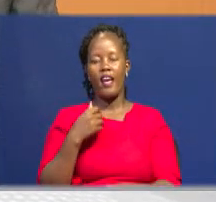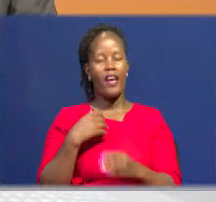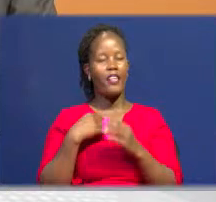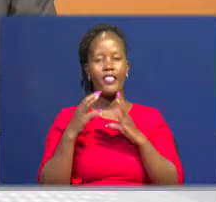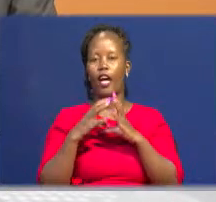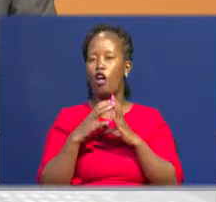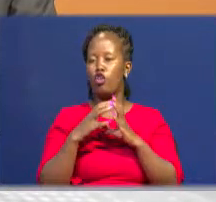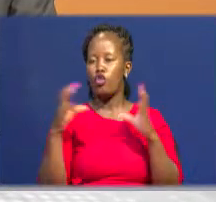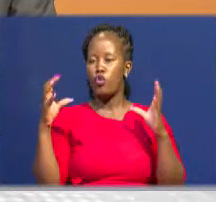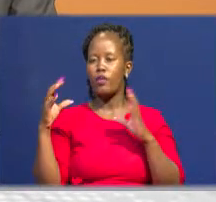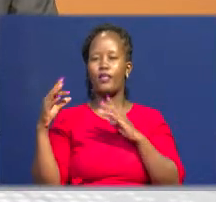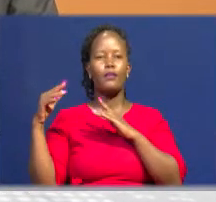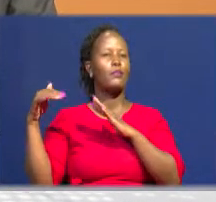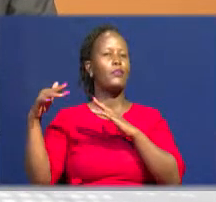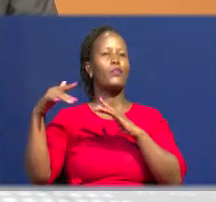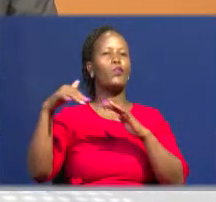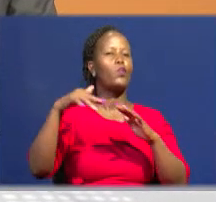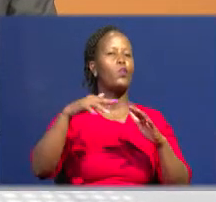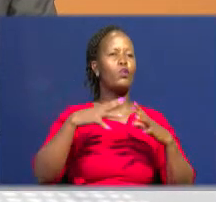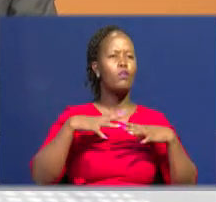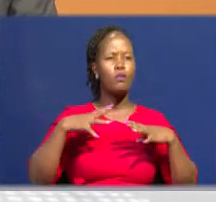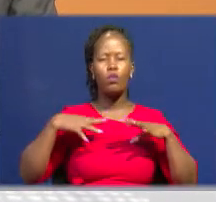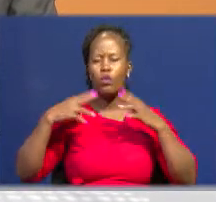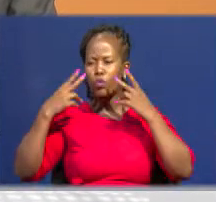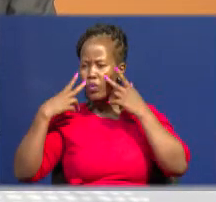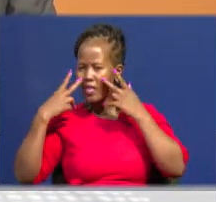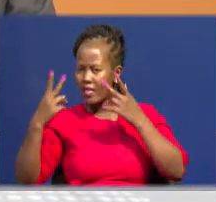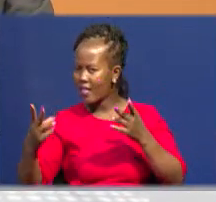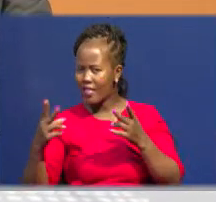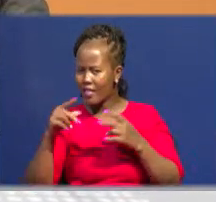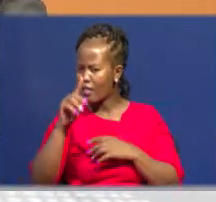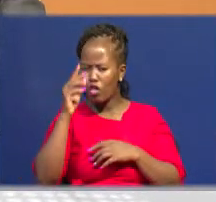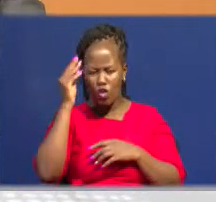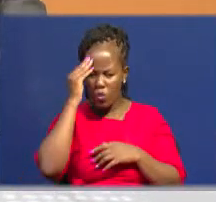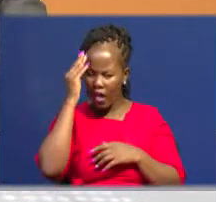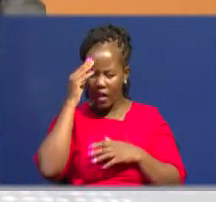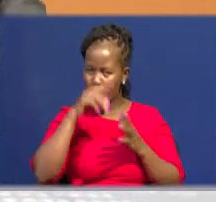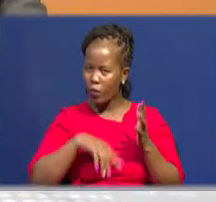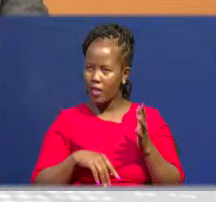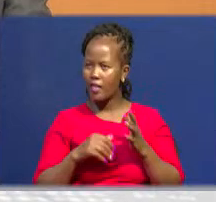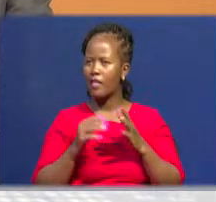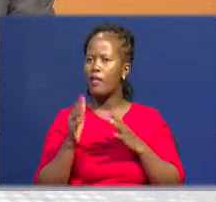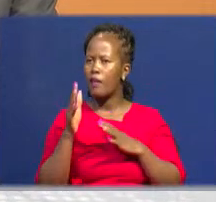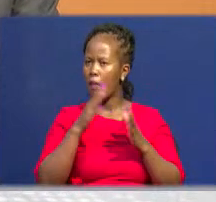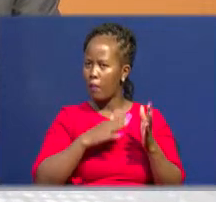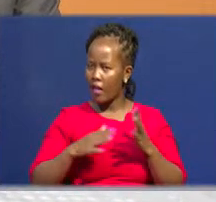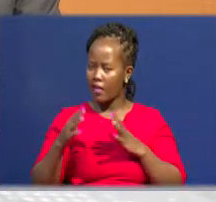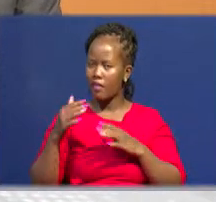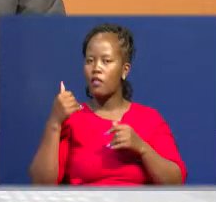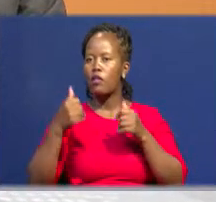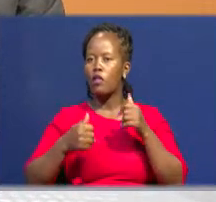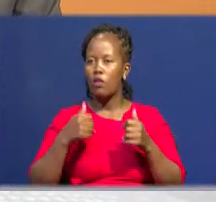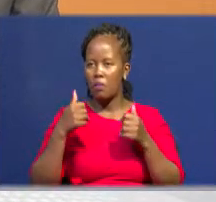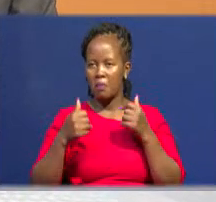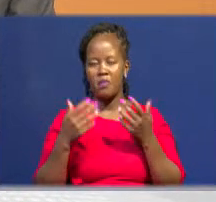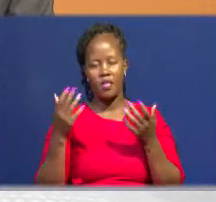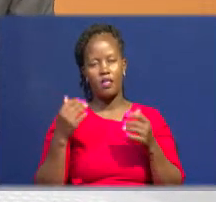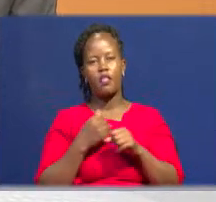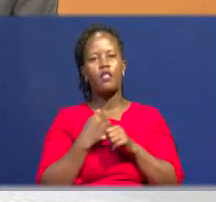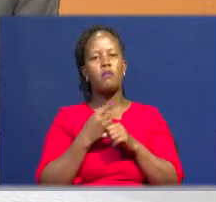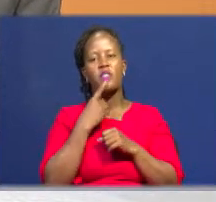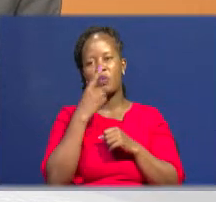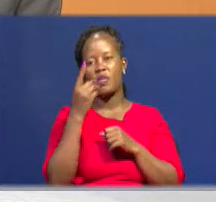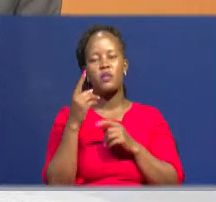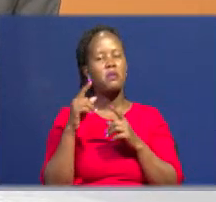turnout in terms of spectators. Yes. What were the lessons learned, and what are the plans to make sure that this is well